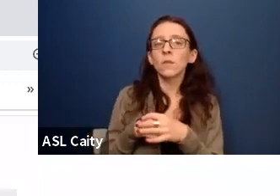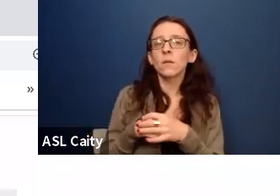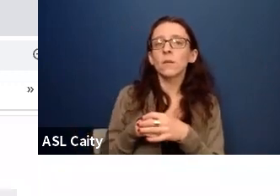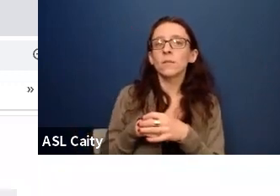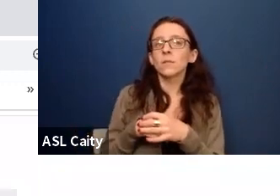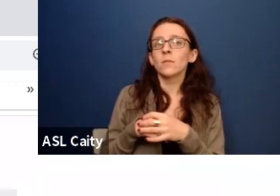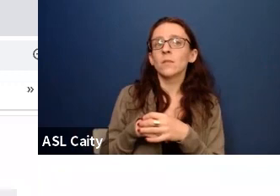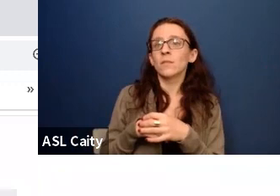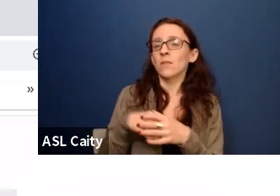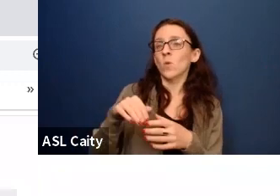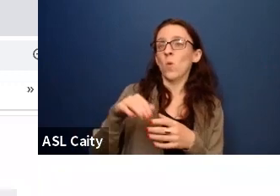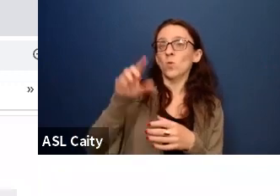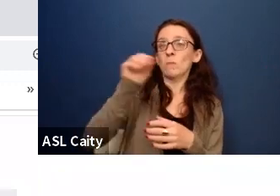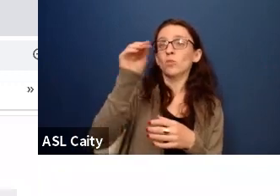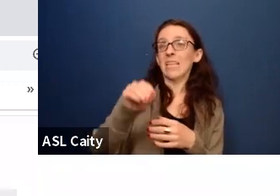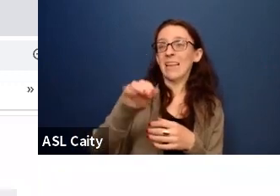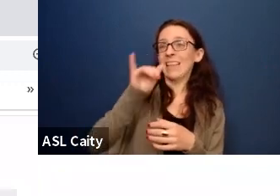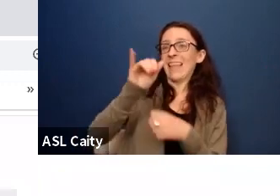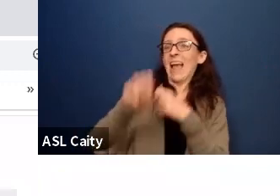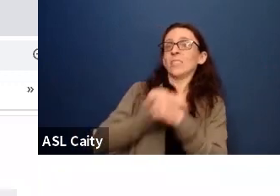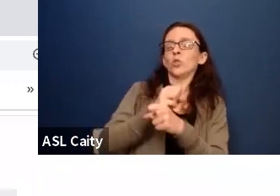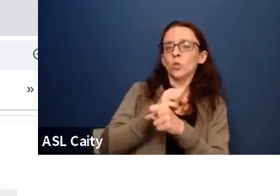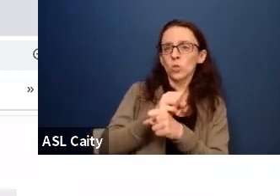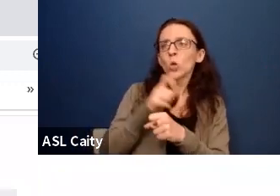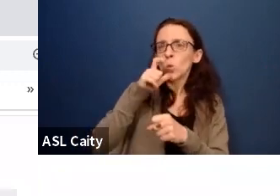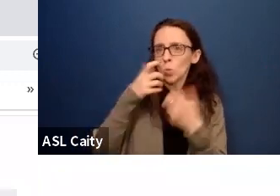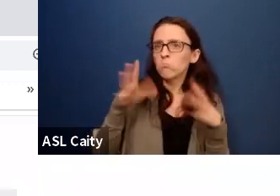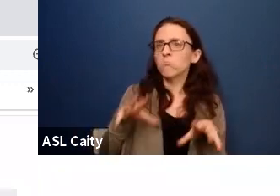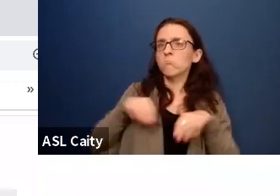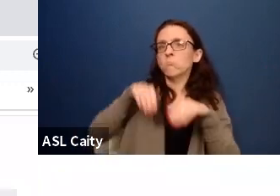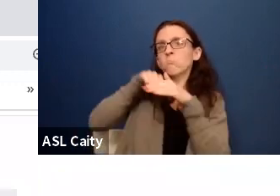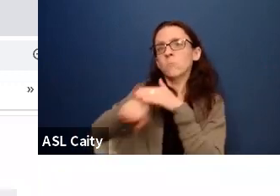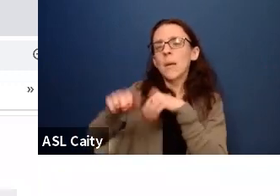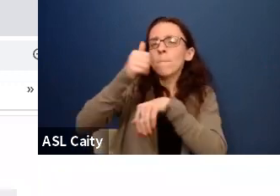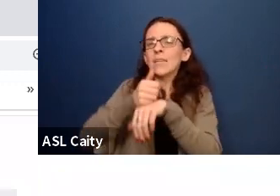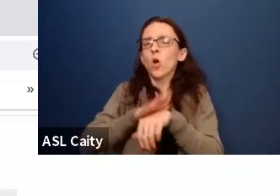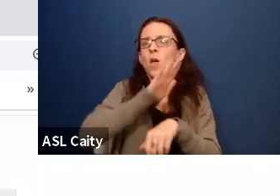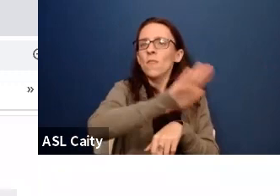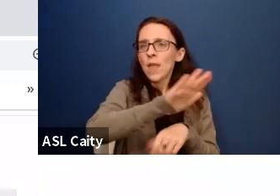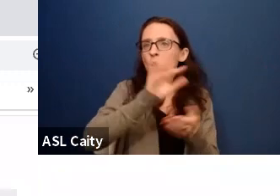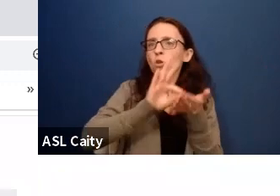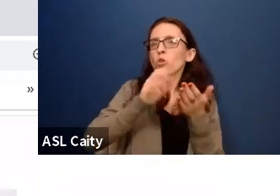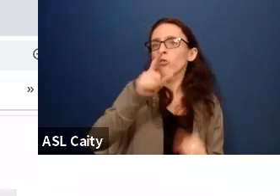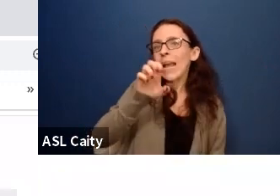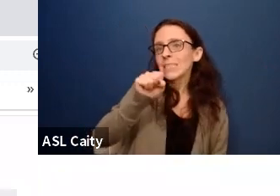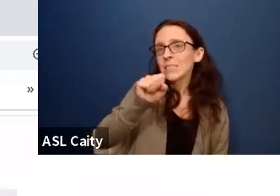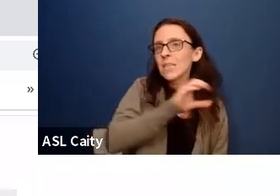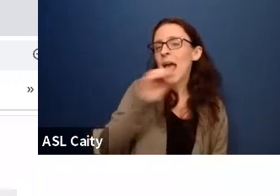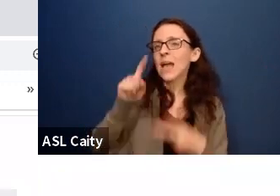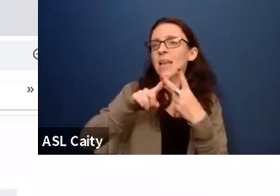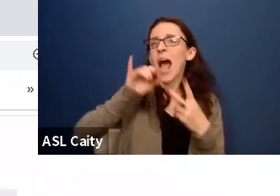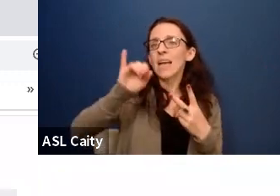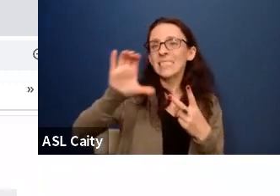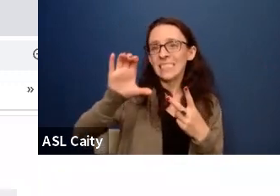that year who were let in based on the combination of their grades and IC scores got the